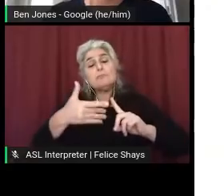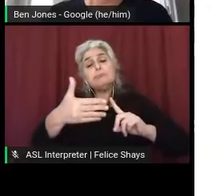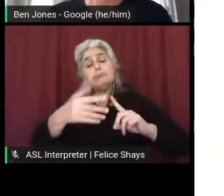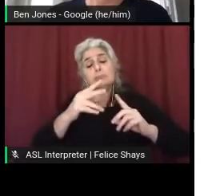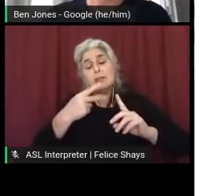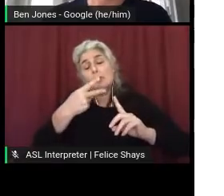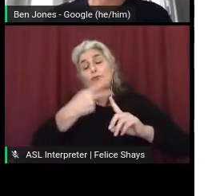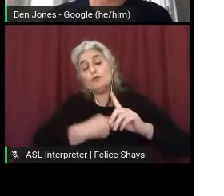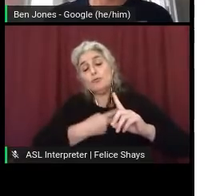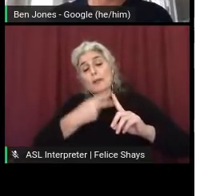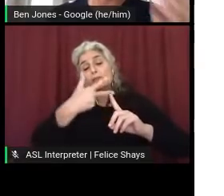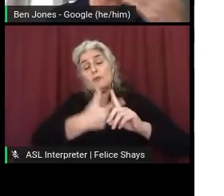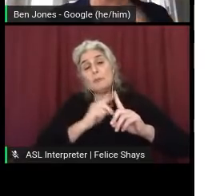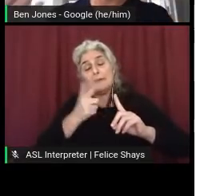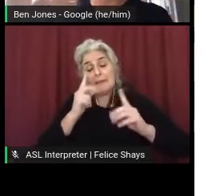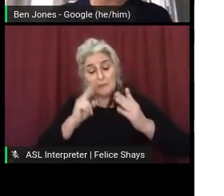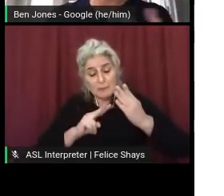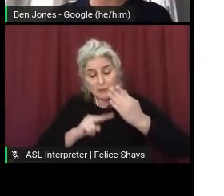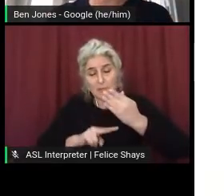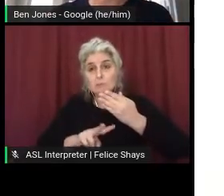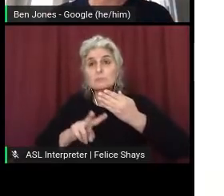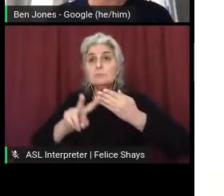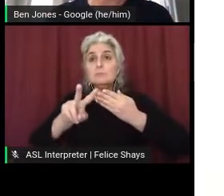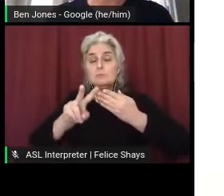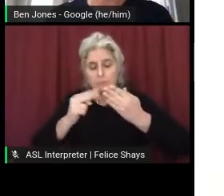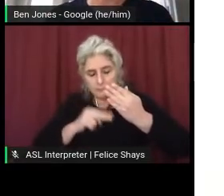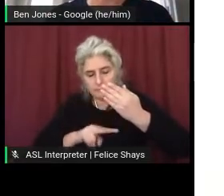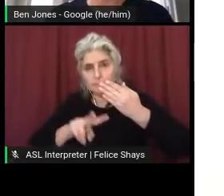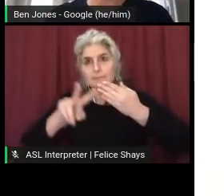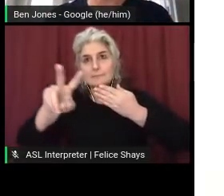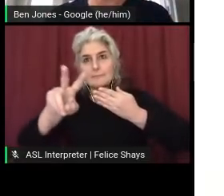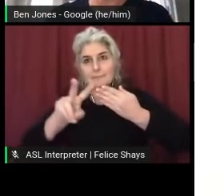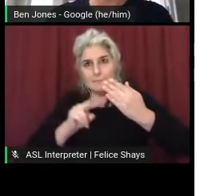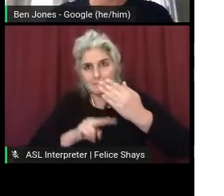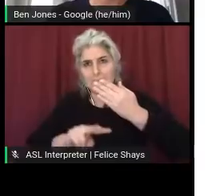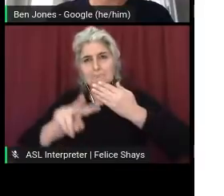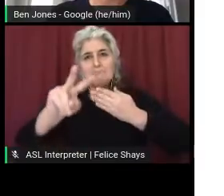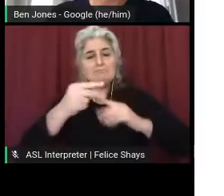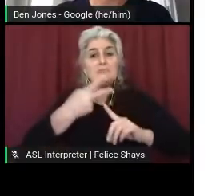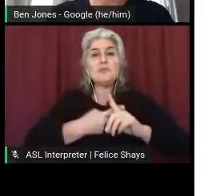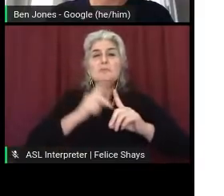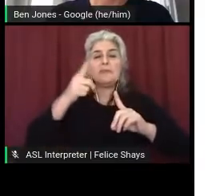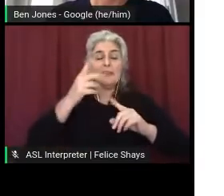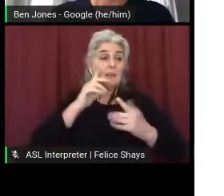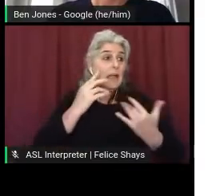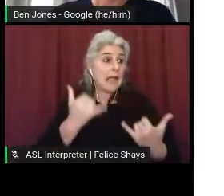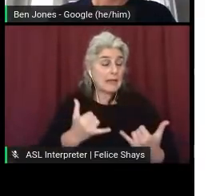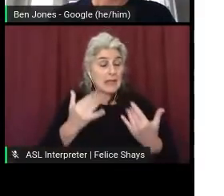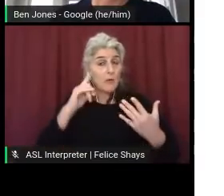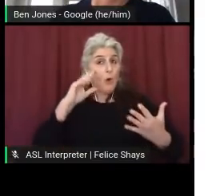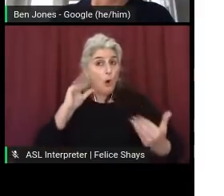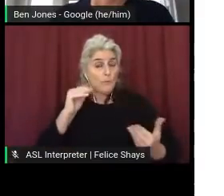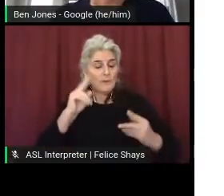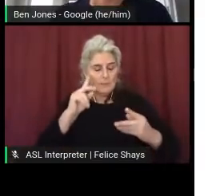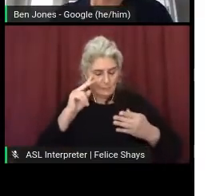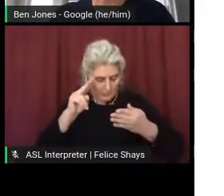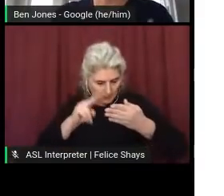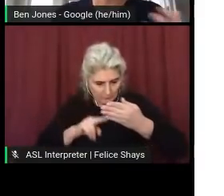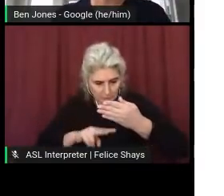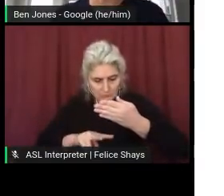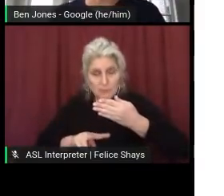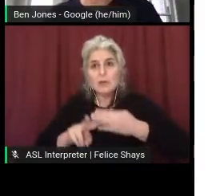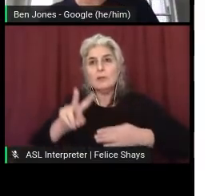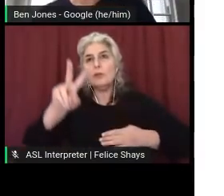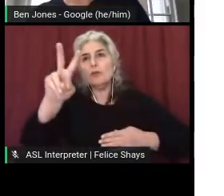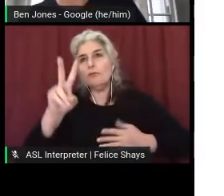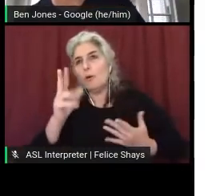2 to 3 months, and hopefully we'll be able to get back into a place where we can see in a longer time horizon. How are